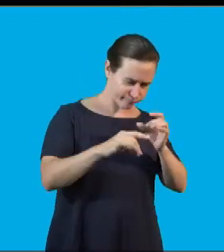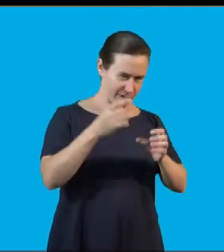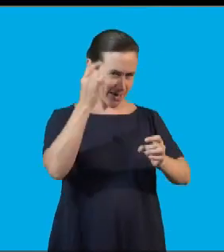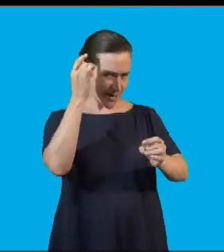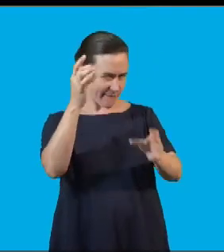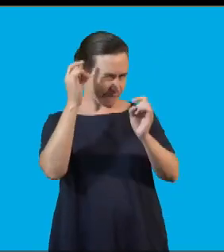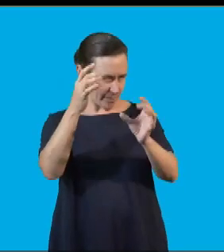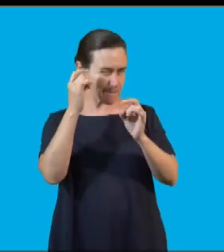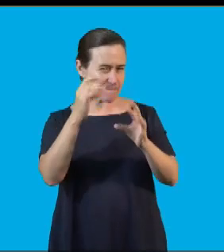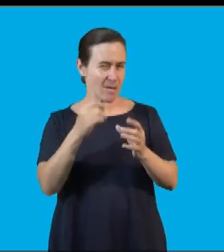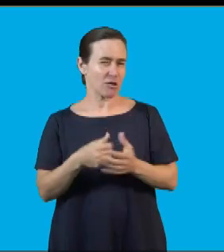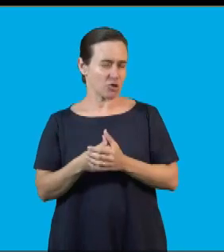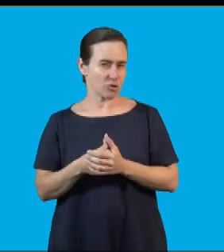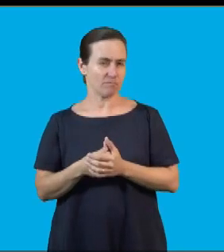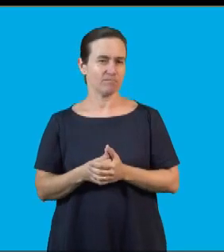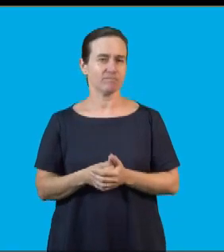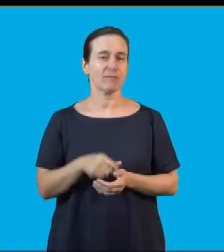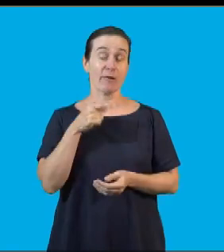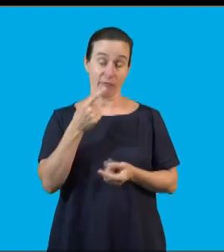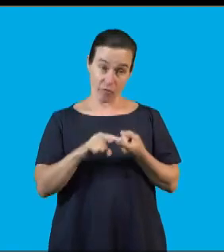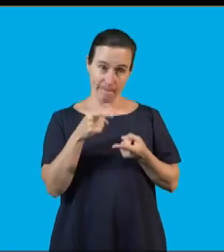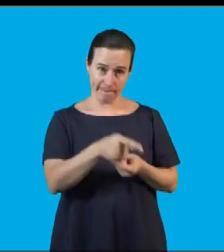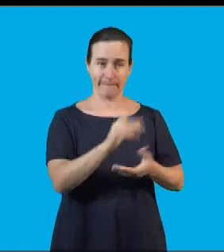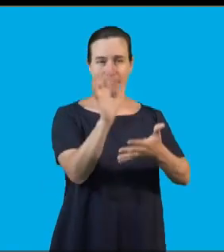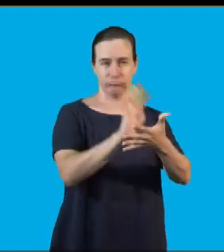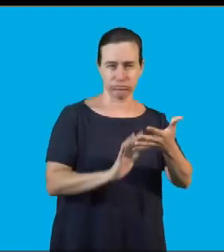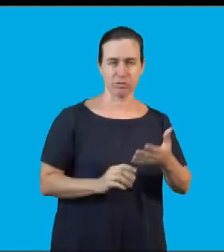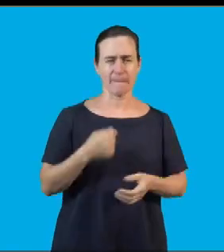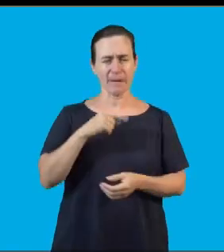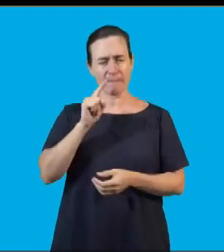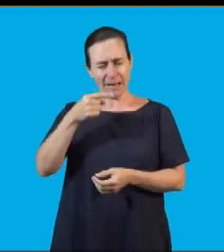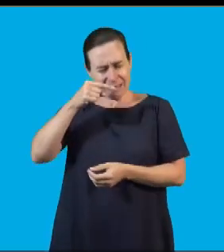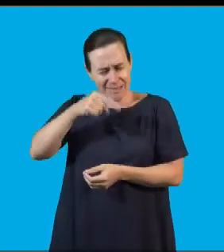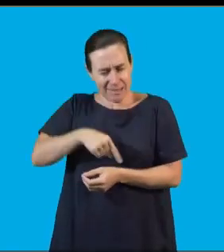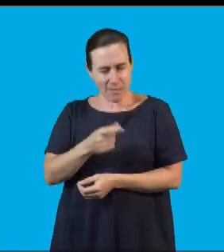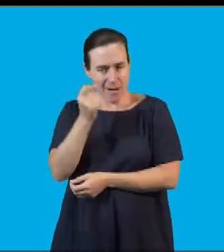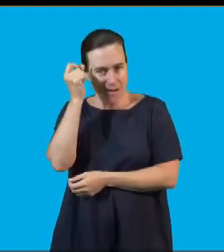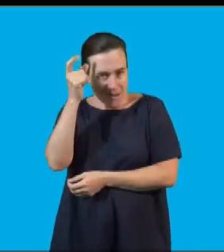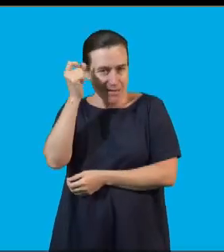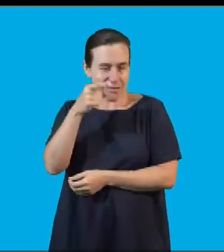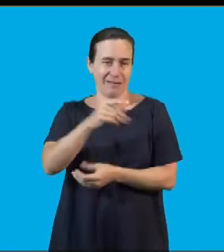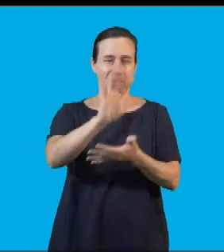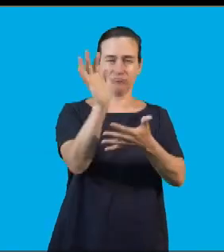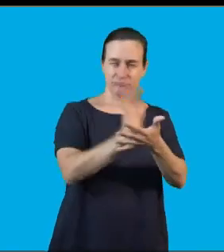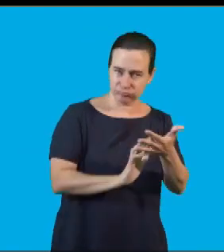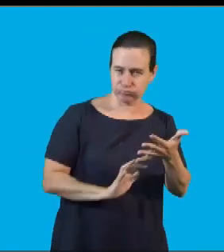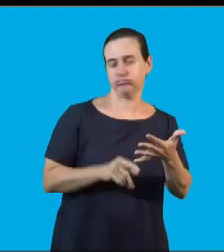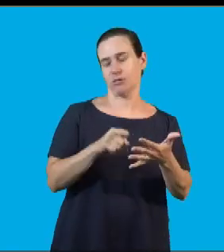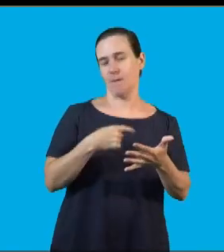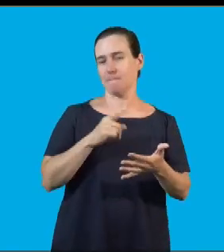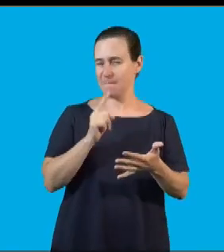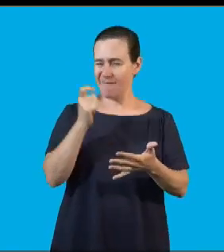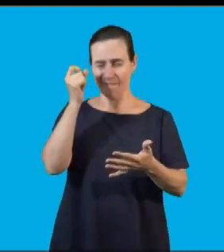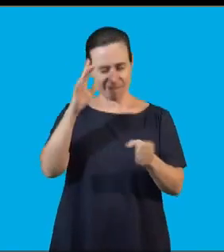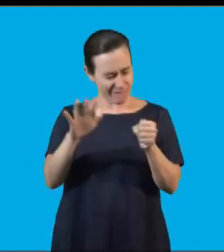analyze, and evaluate the information, again, given in the text. You need a deep understanding of the text to answer